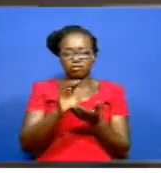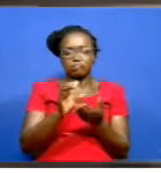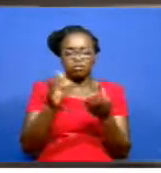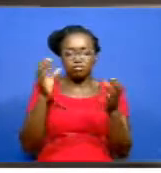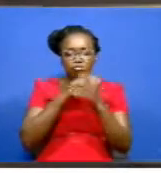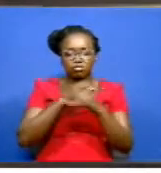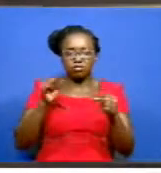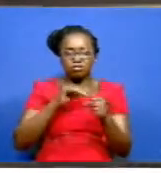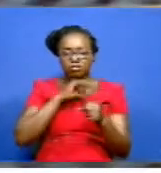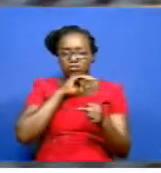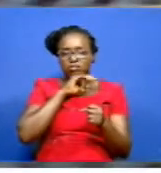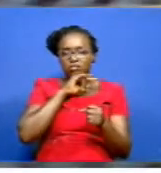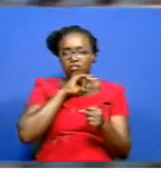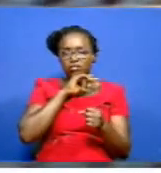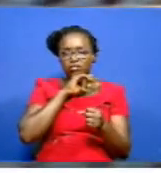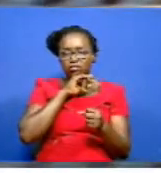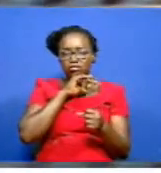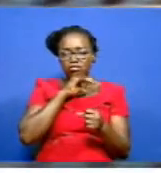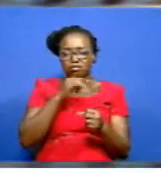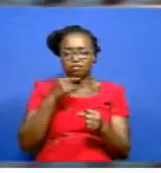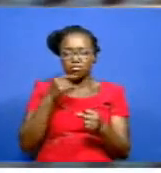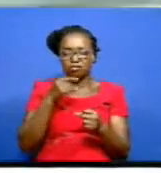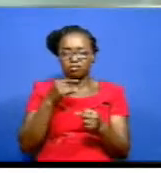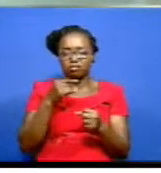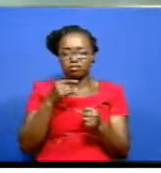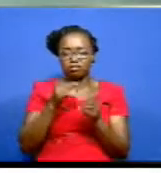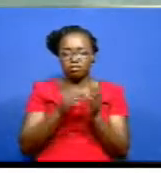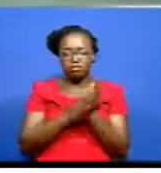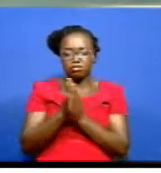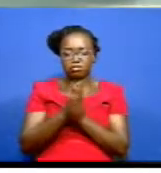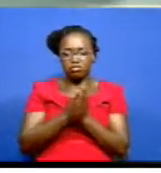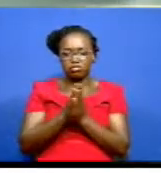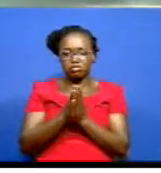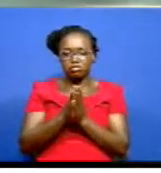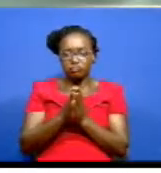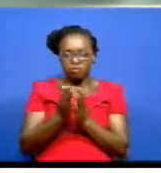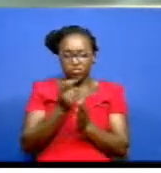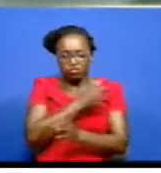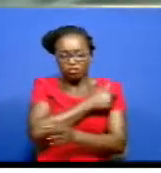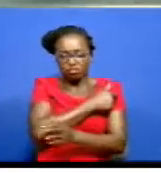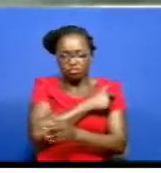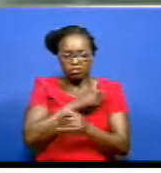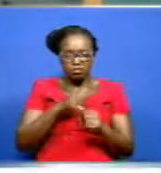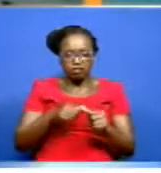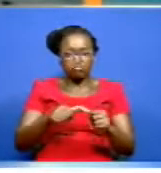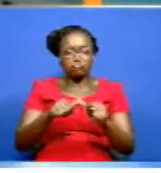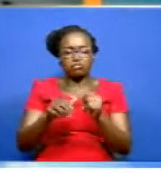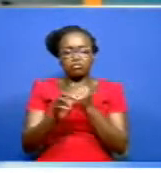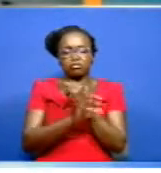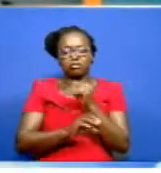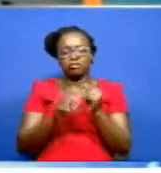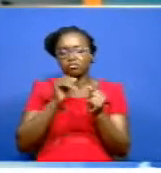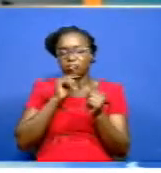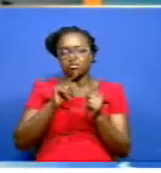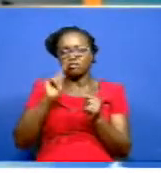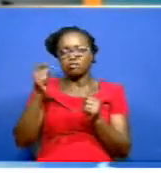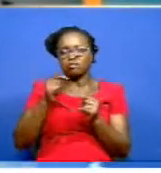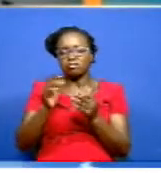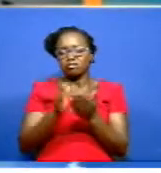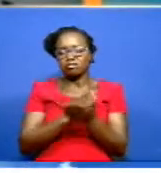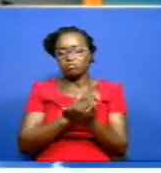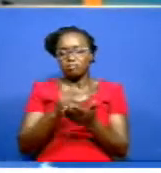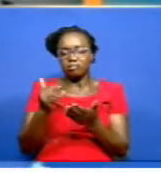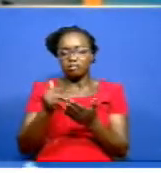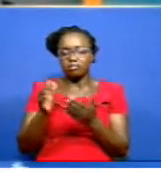Yoweri Museveni says he's still contemplating on the continuity of the jab in his country. Kenya and some other